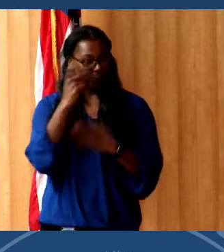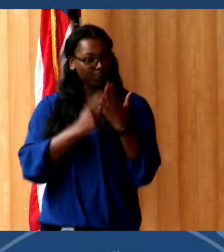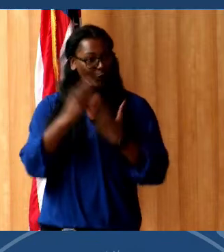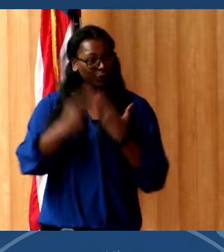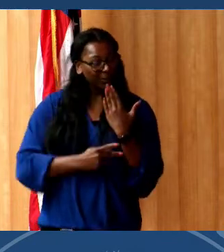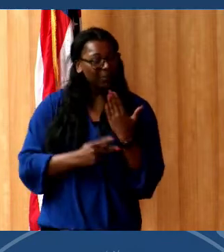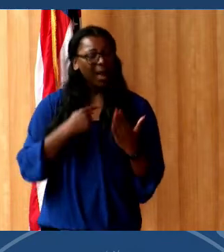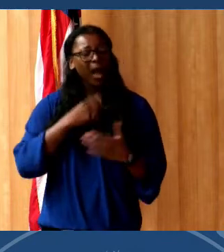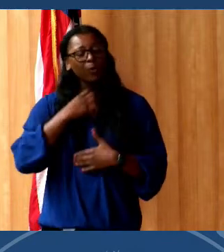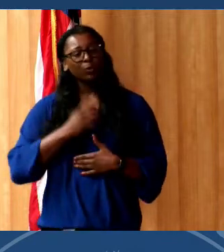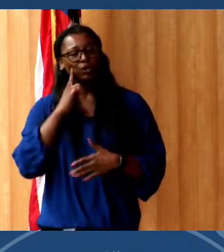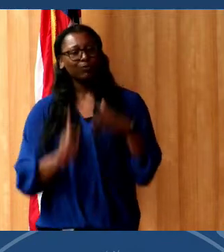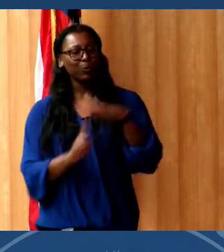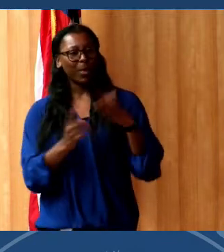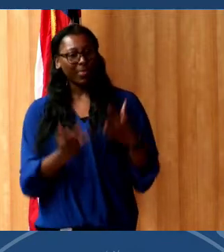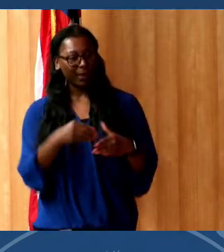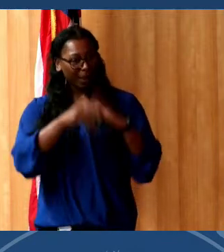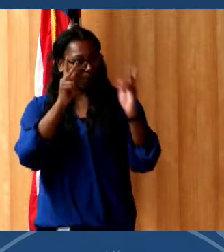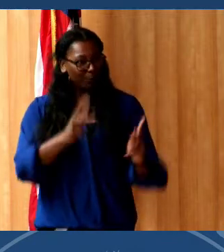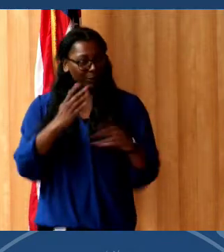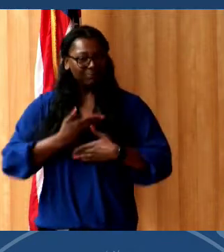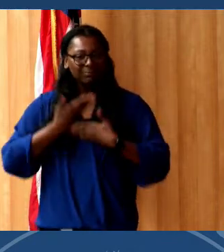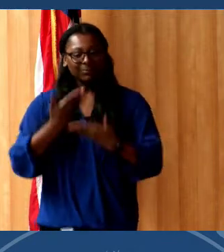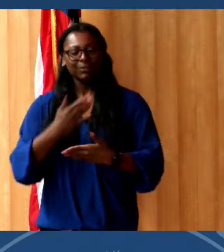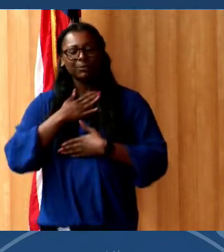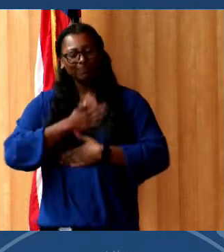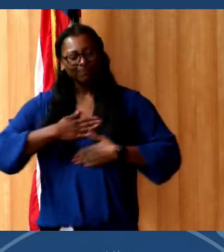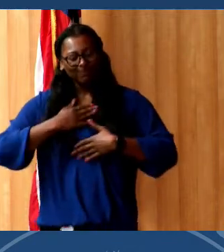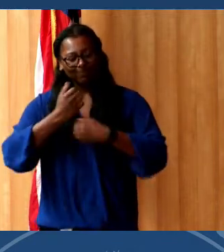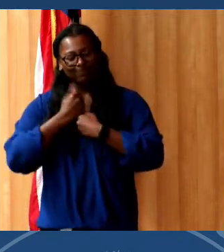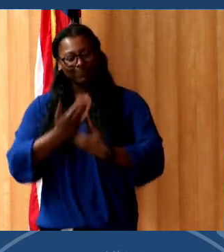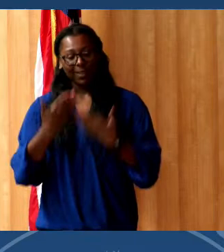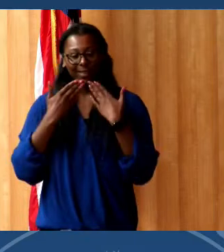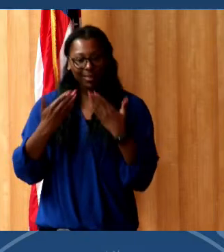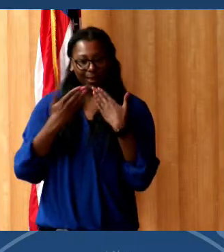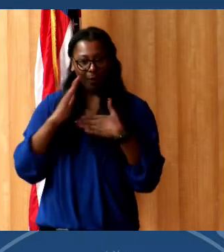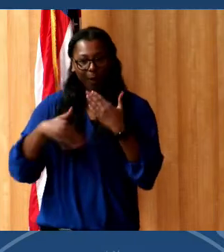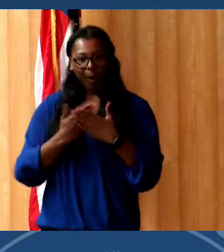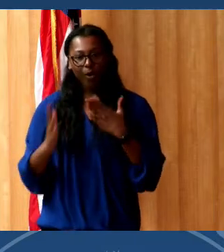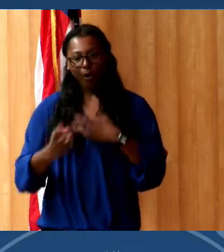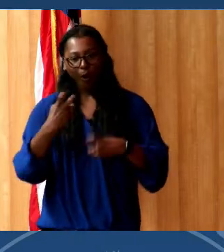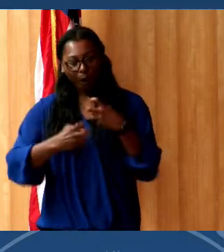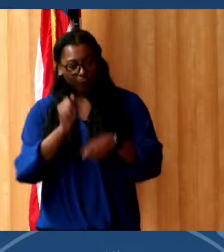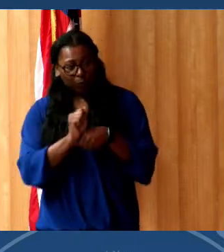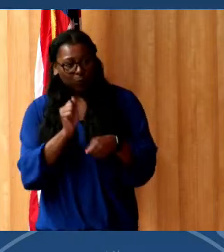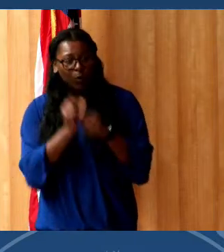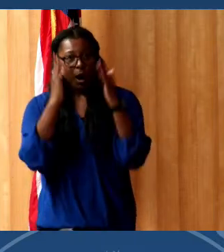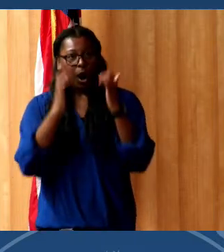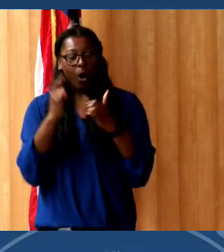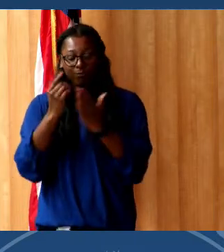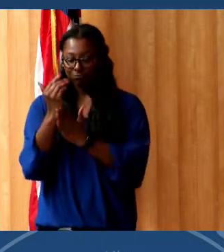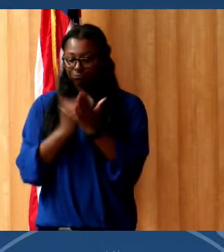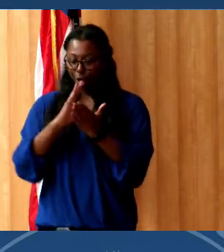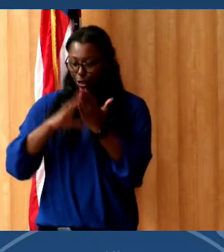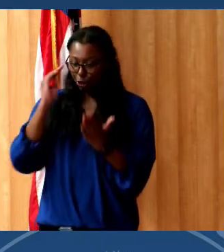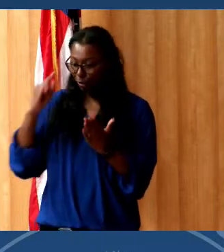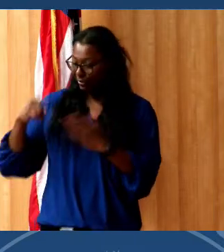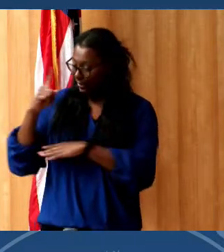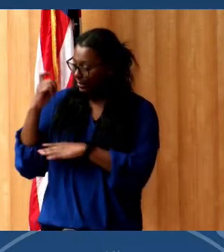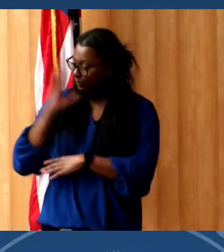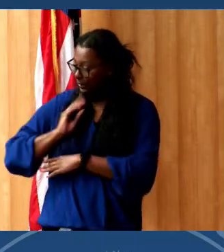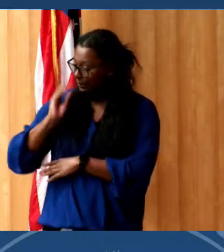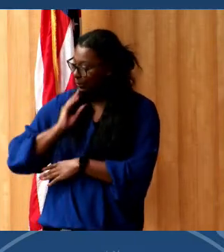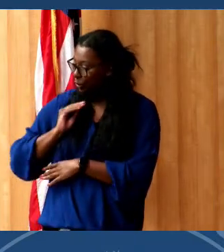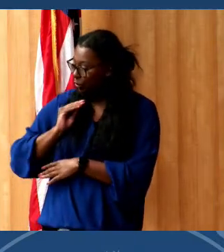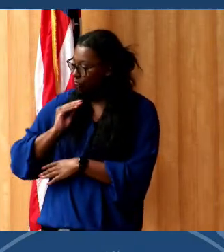person to give you my sincere appreciation and thanks. I hope that you take the lessons learned from this summer experience